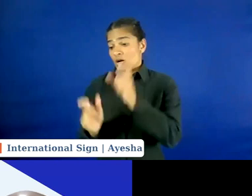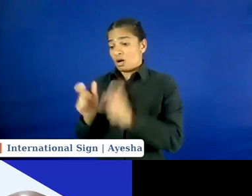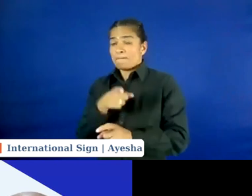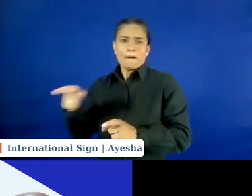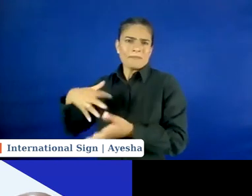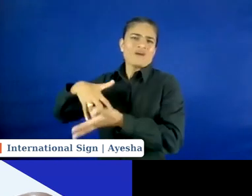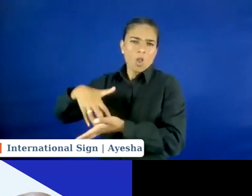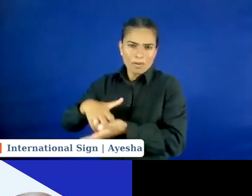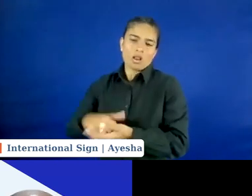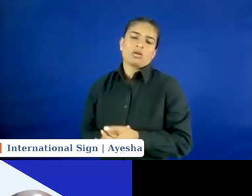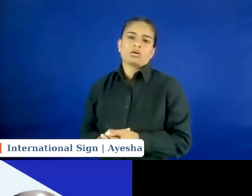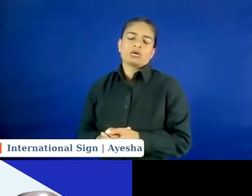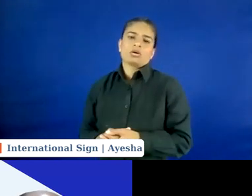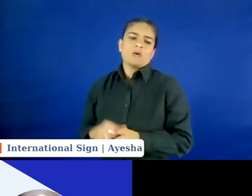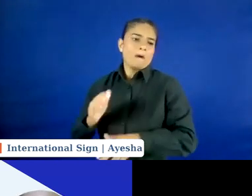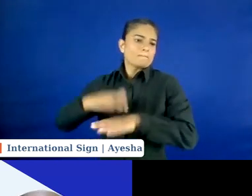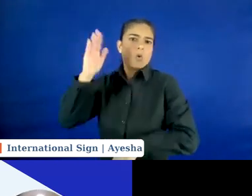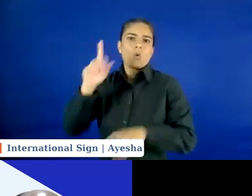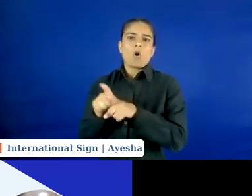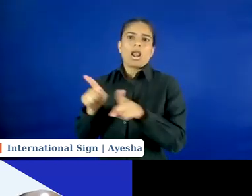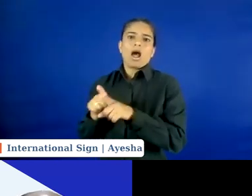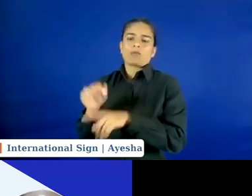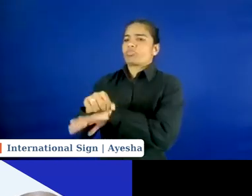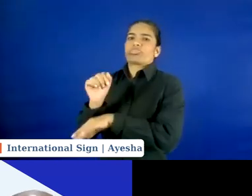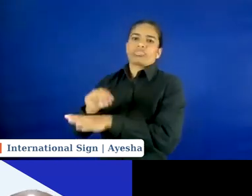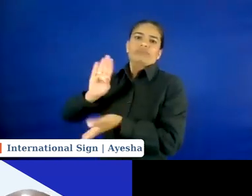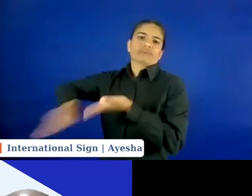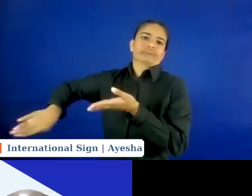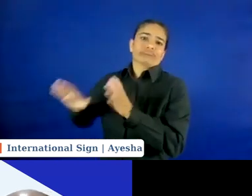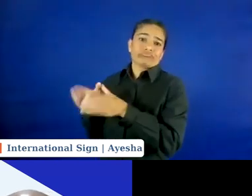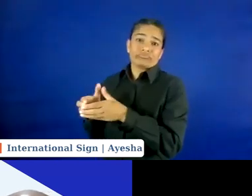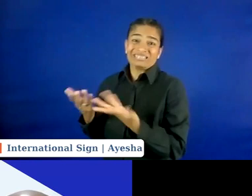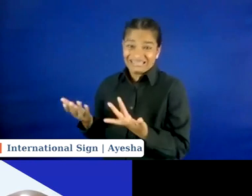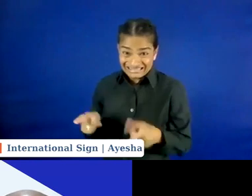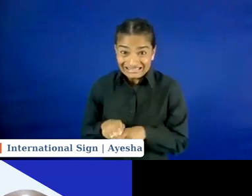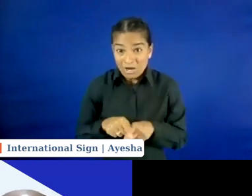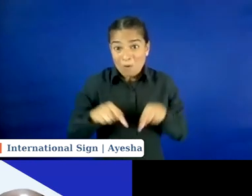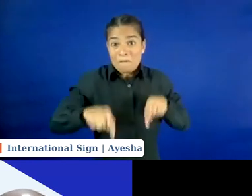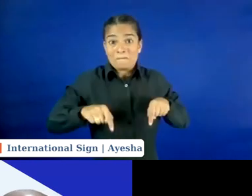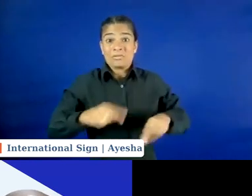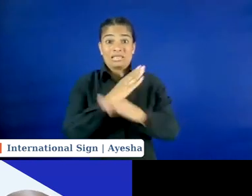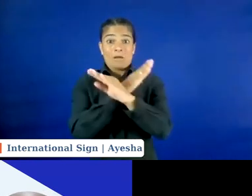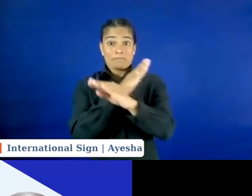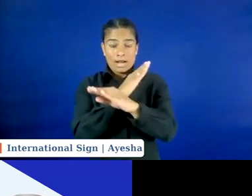What it also means in terms for Zambia, in terms of sustainability of disability inclusive